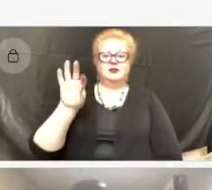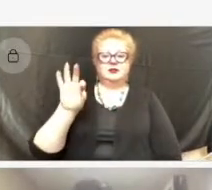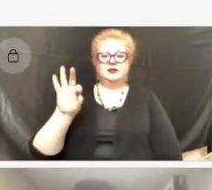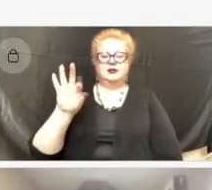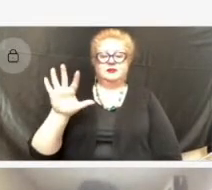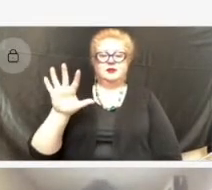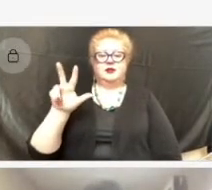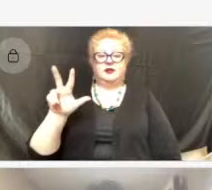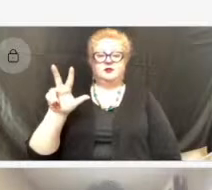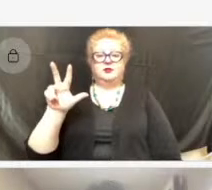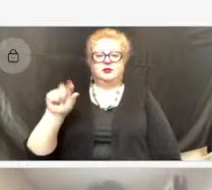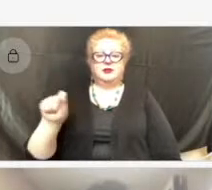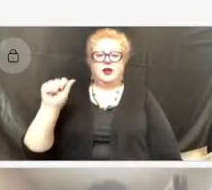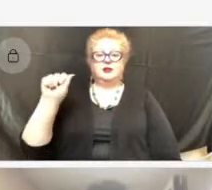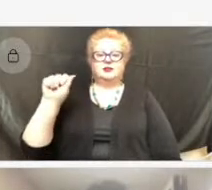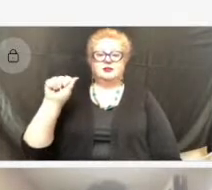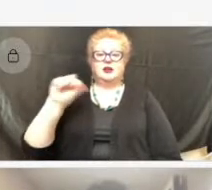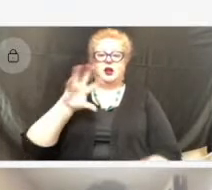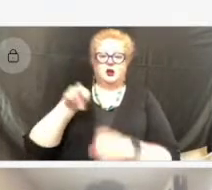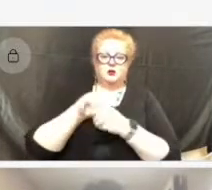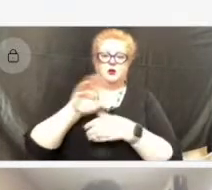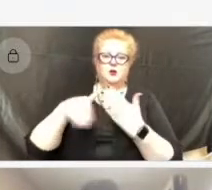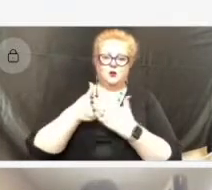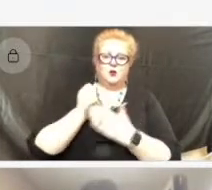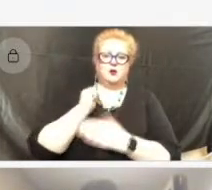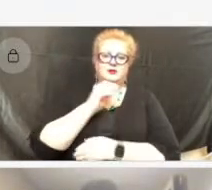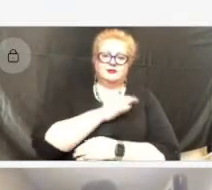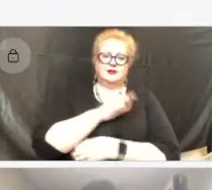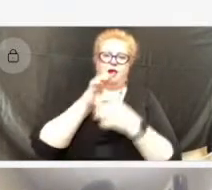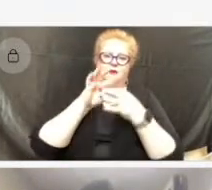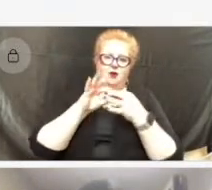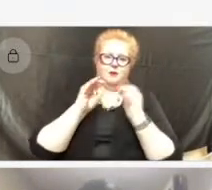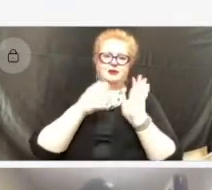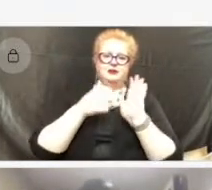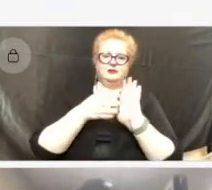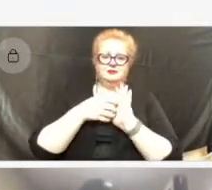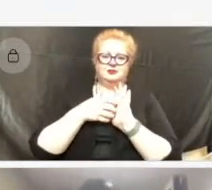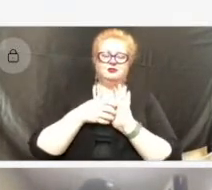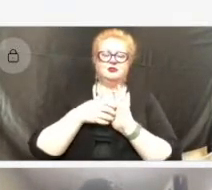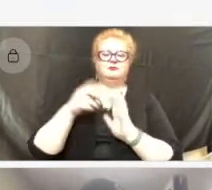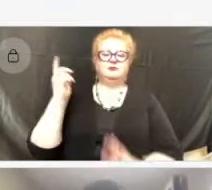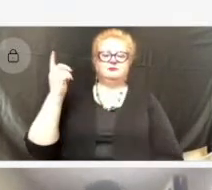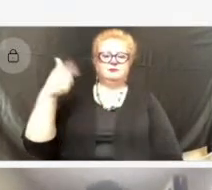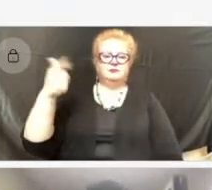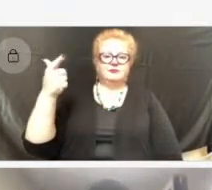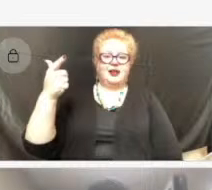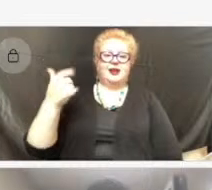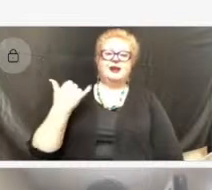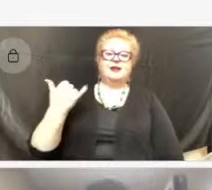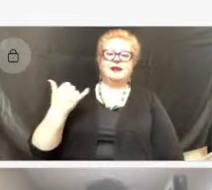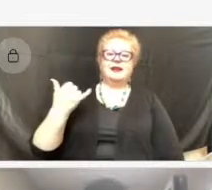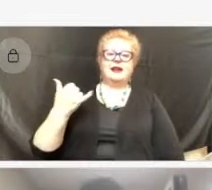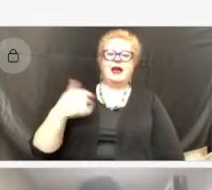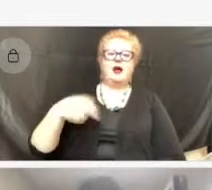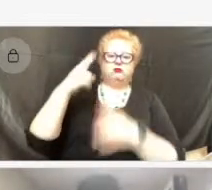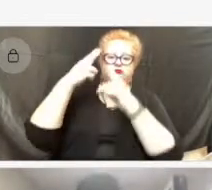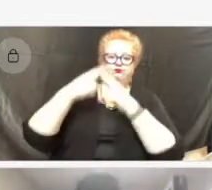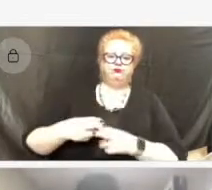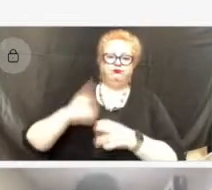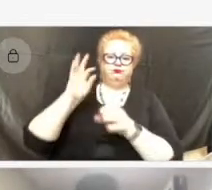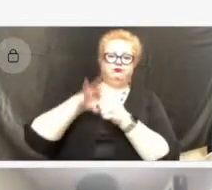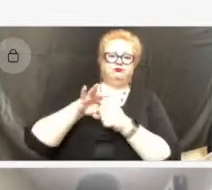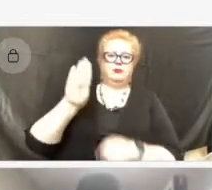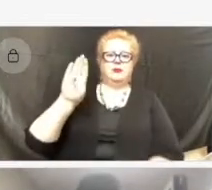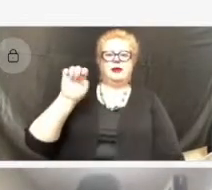Z9353-A, including all staff comments and conditions. Second. May we have a roll call vote, please?